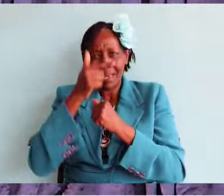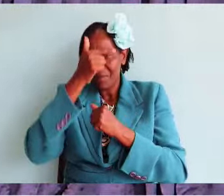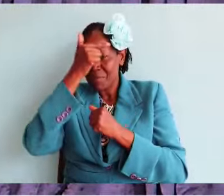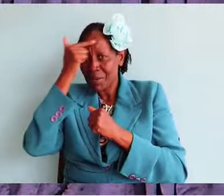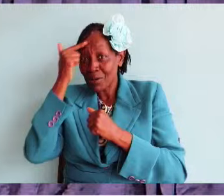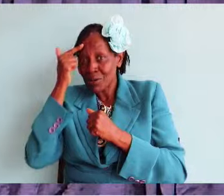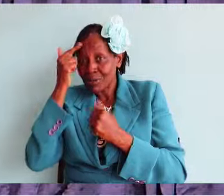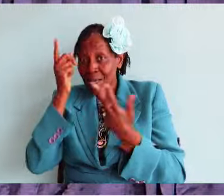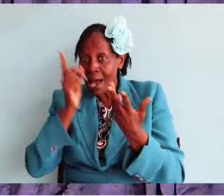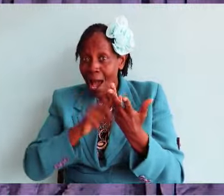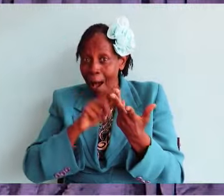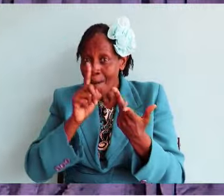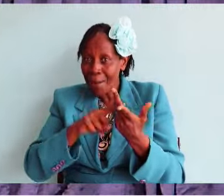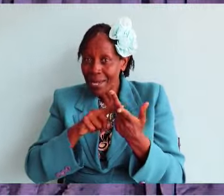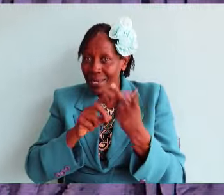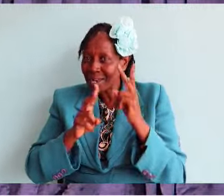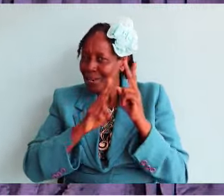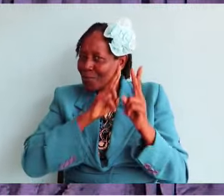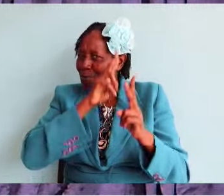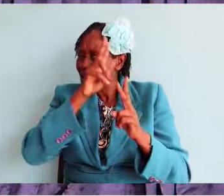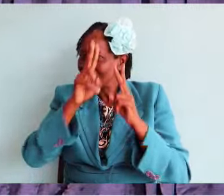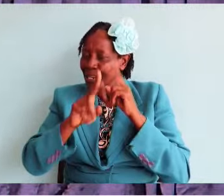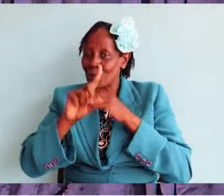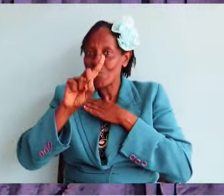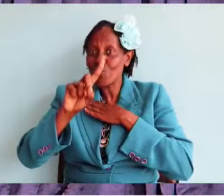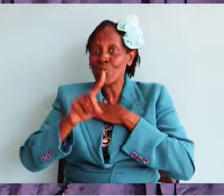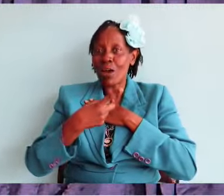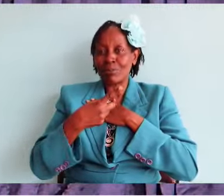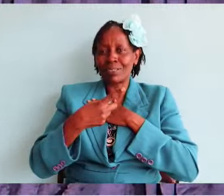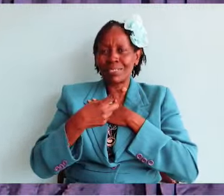32,000 men for the battle.